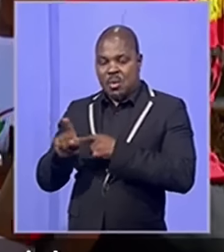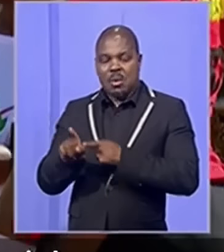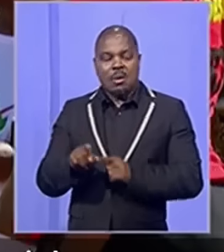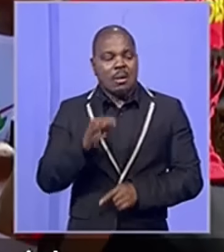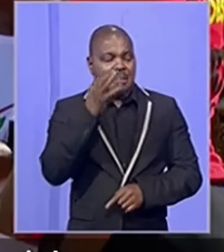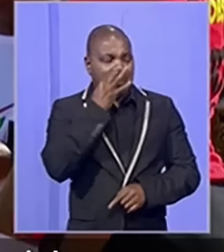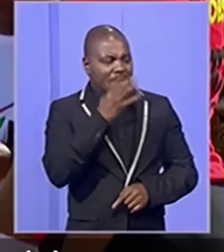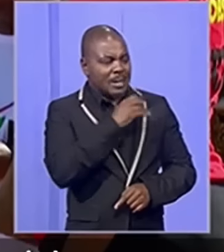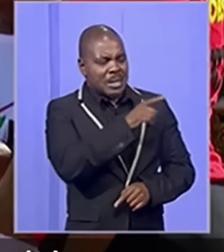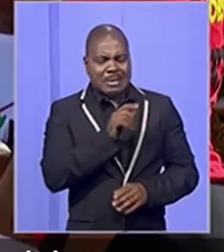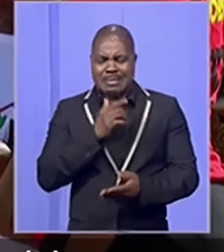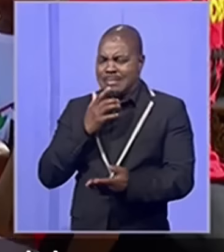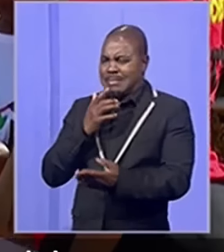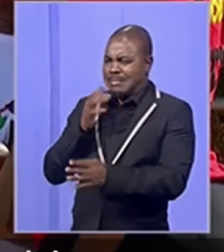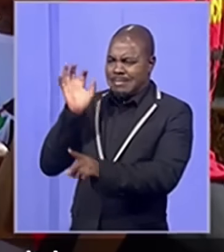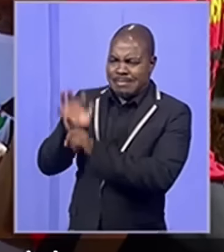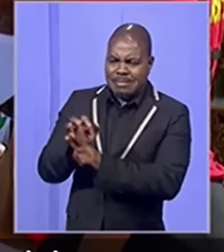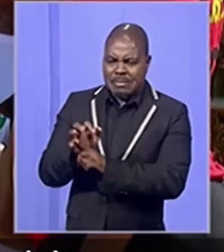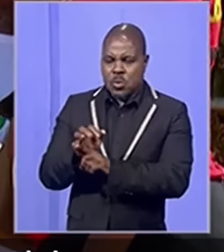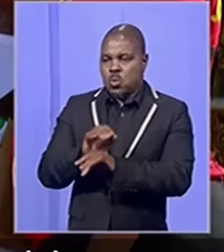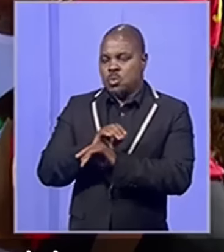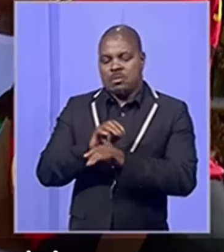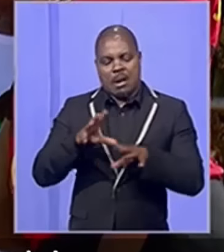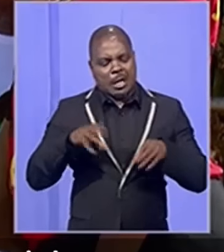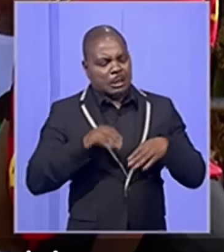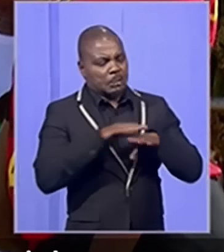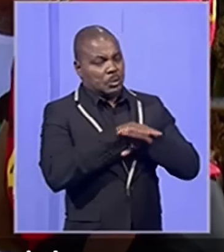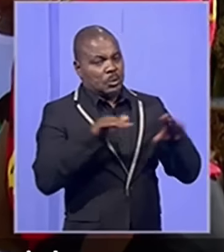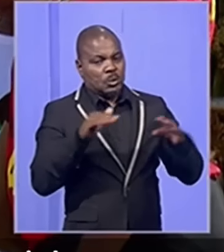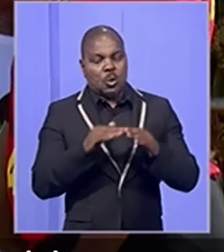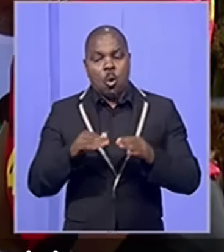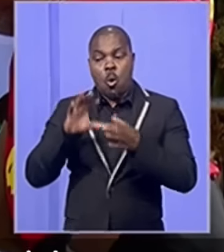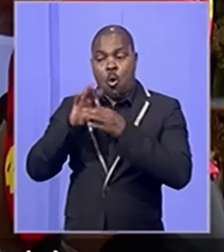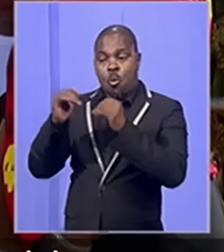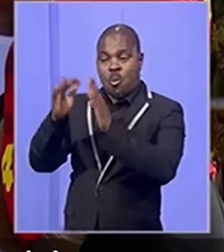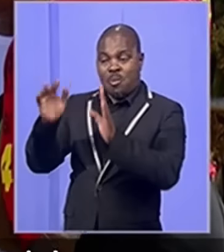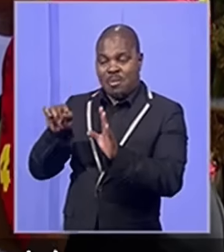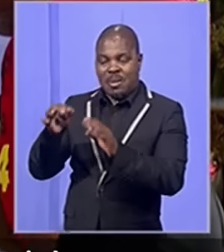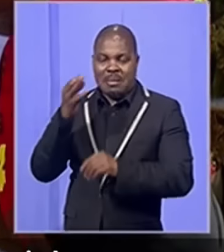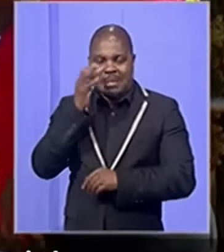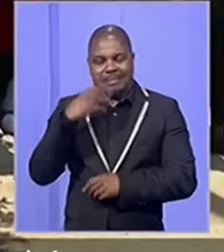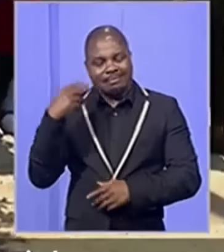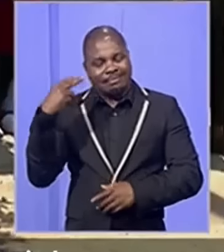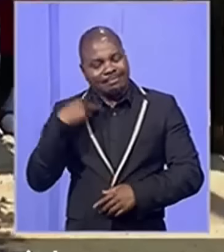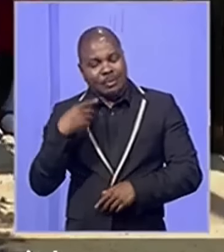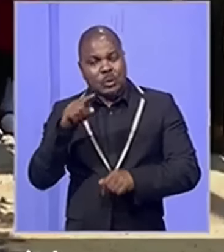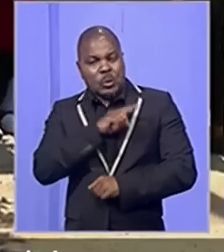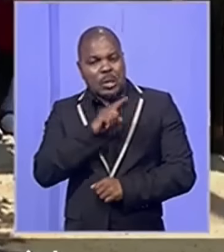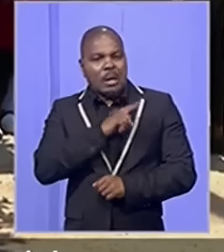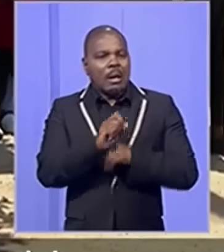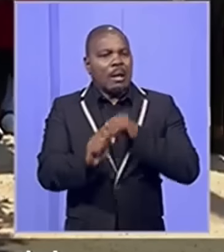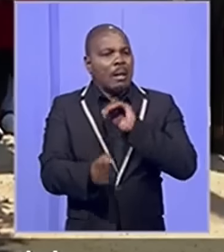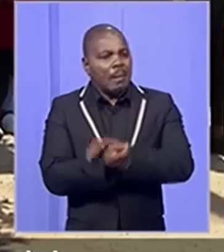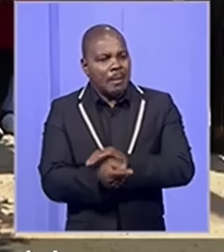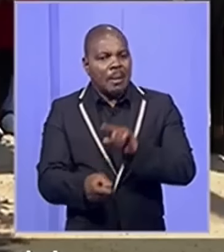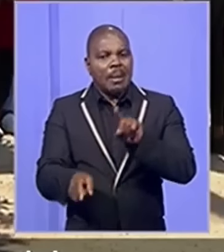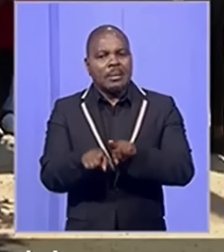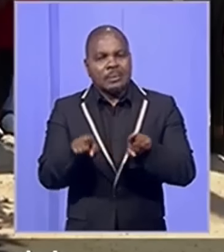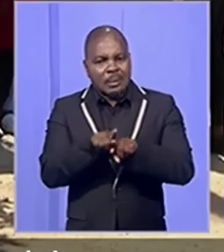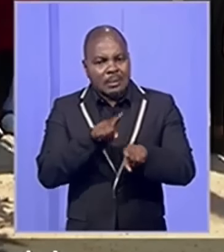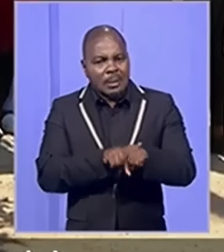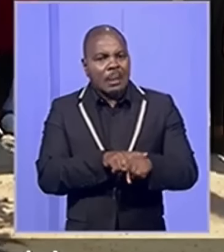thata tlhaselo ya gagwe e setlhogo. Legae la re go a swabisa gore dipolao tsa mothalo ono di diragala ka motsi o naga e